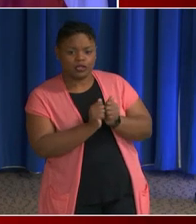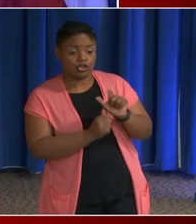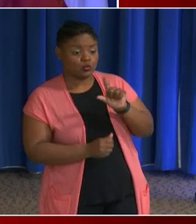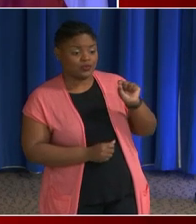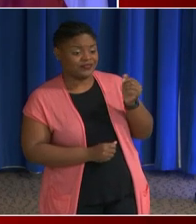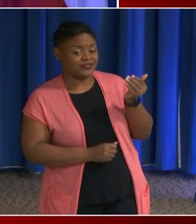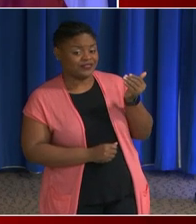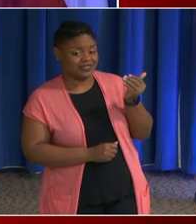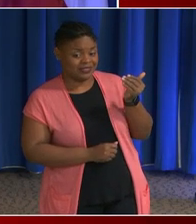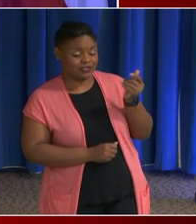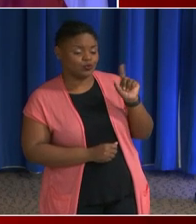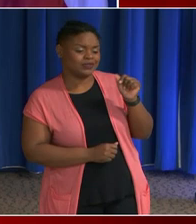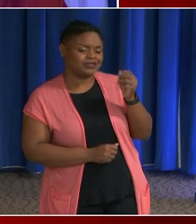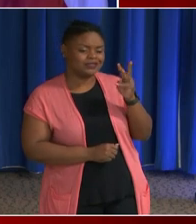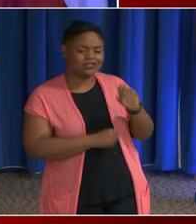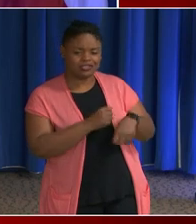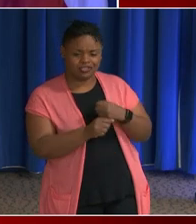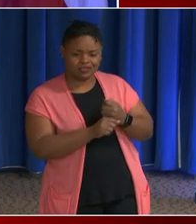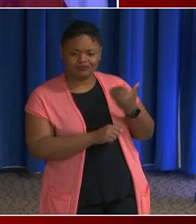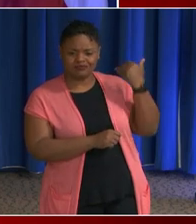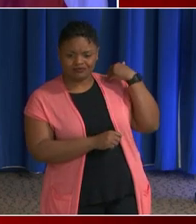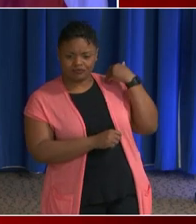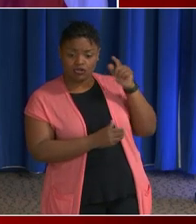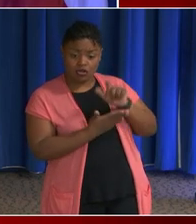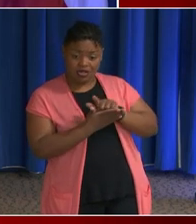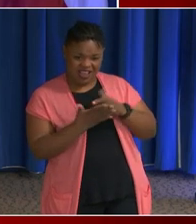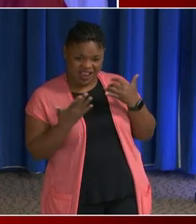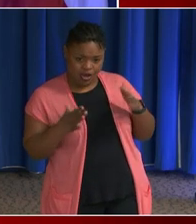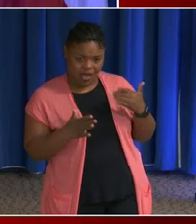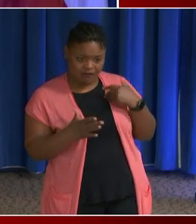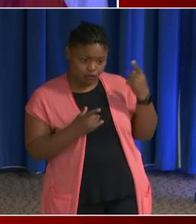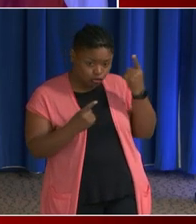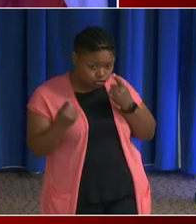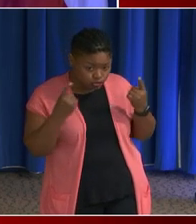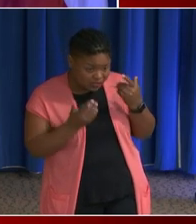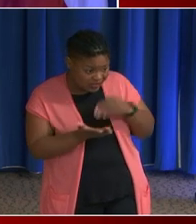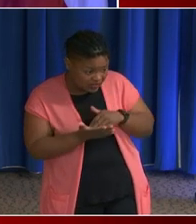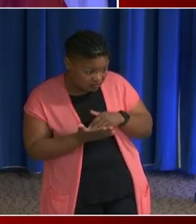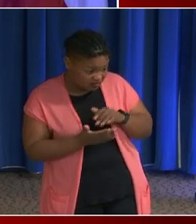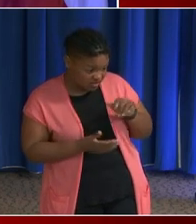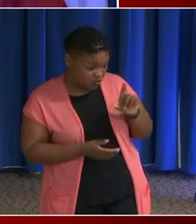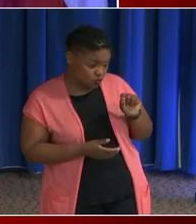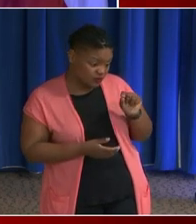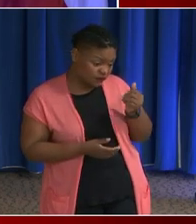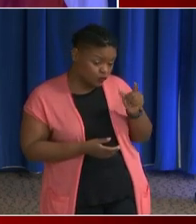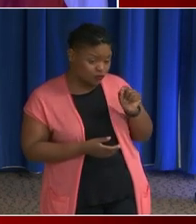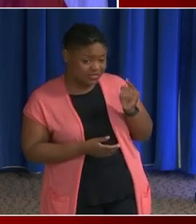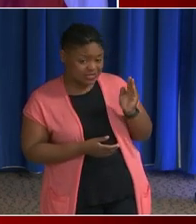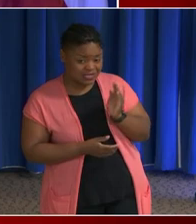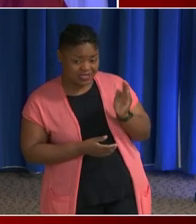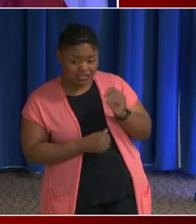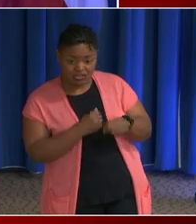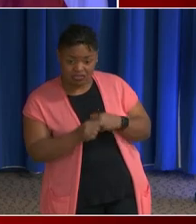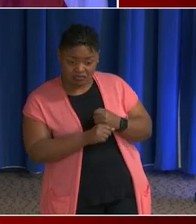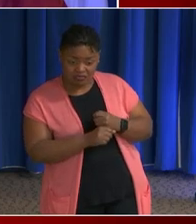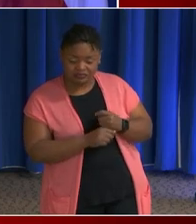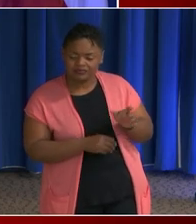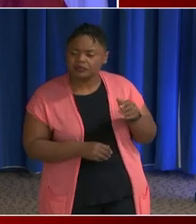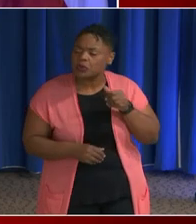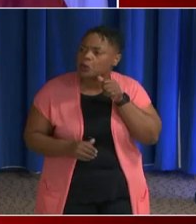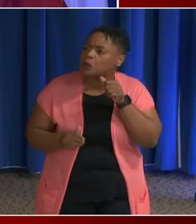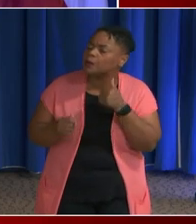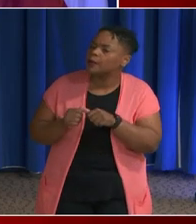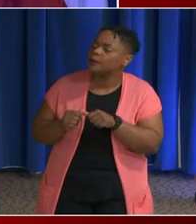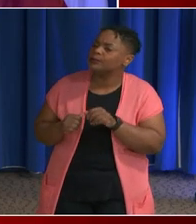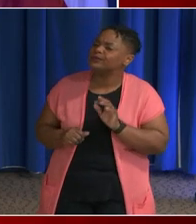2015-2016 legislation that are being revisited now? I don't remember what would have